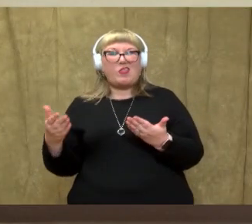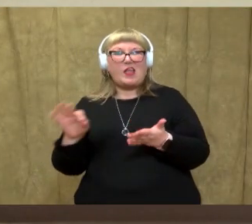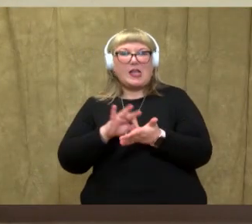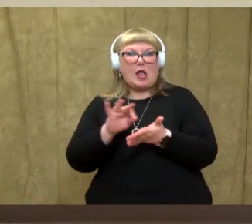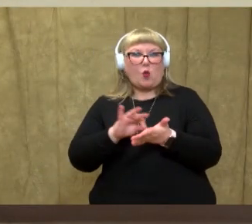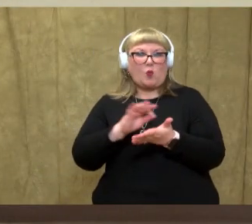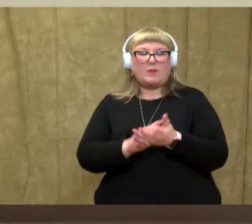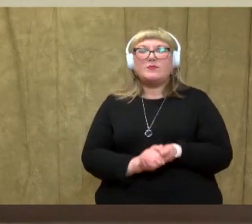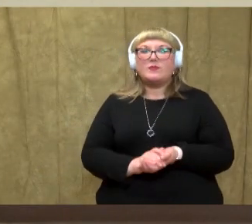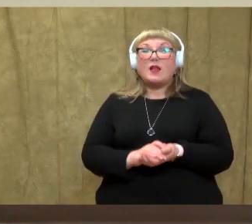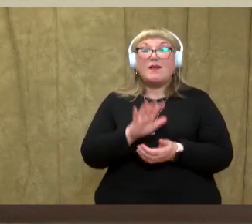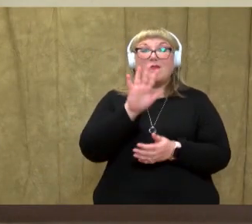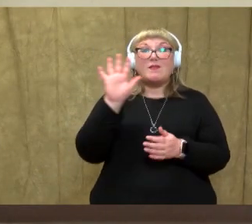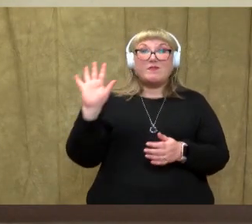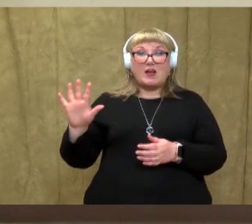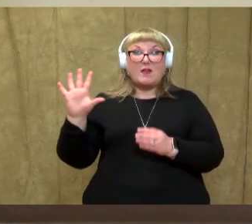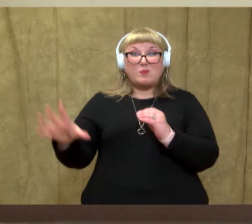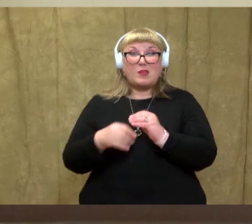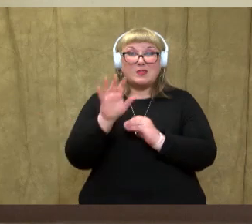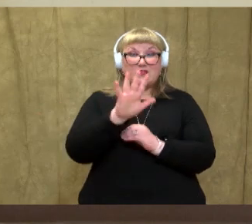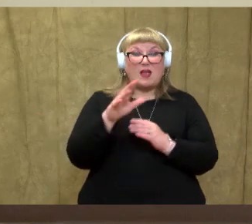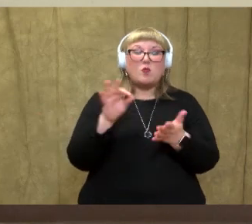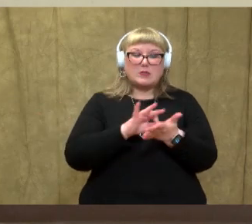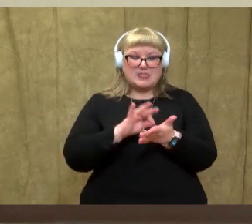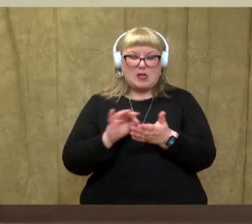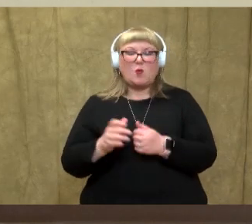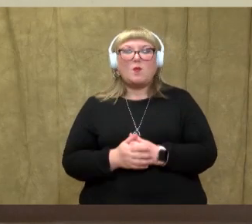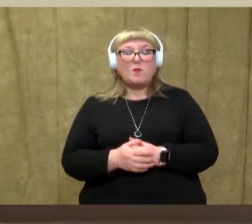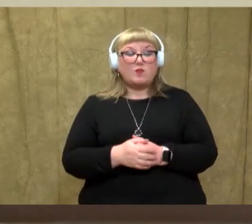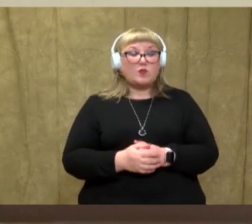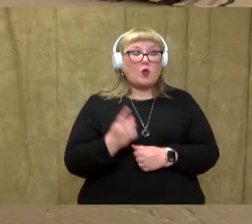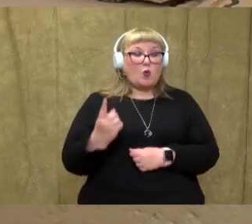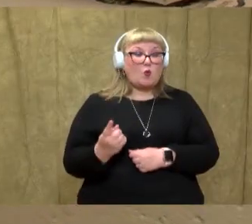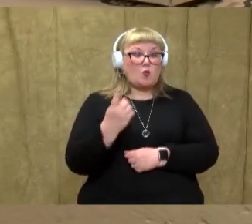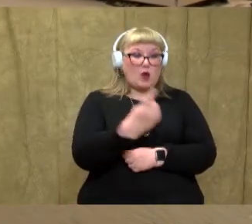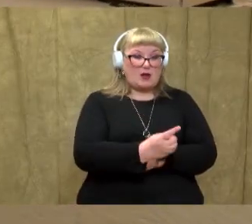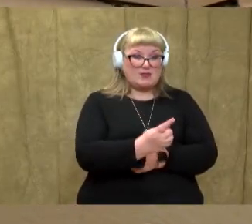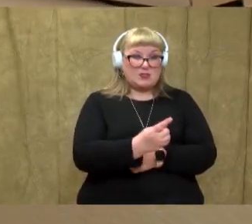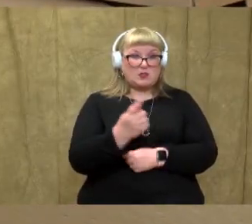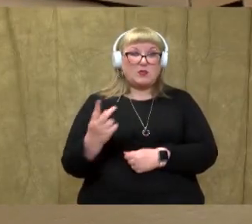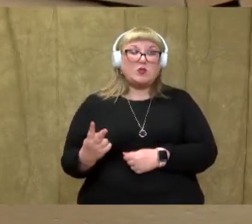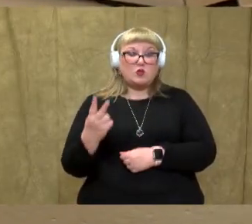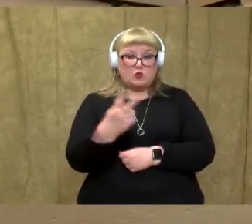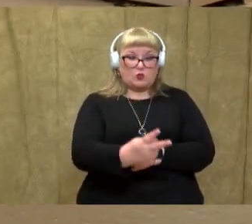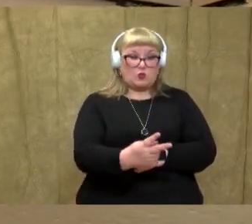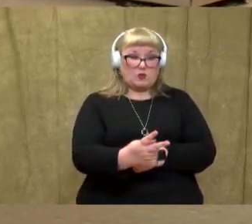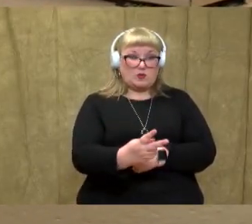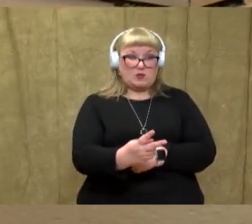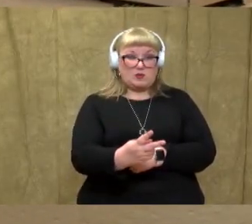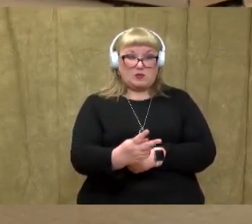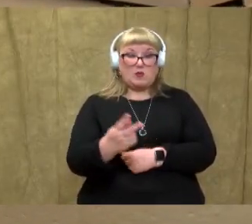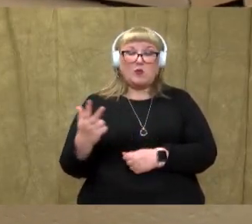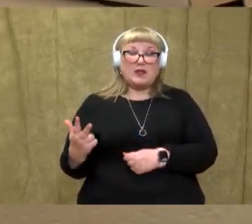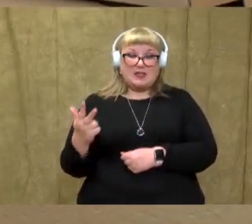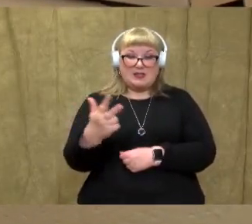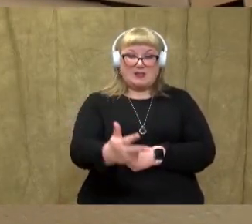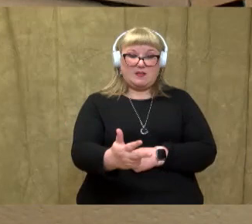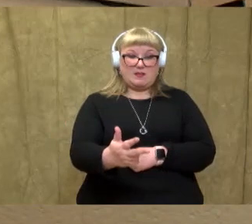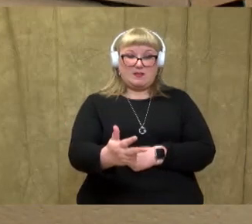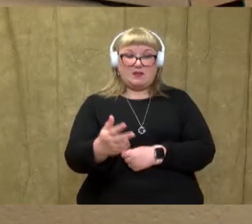for 5 plus 5. 1, 2,